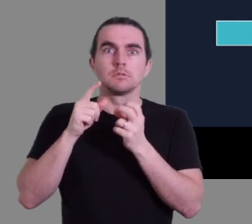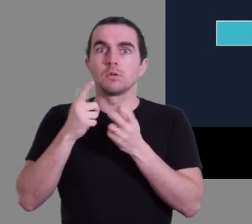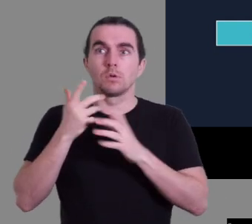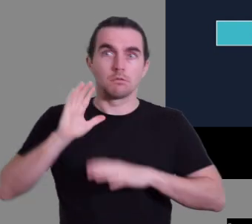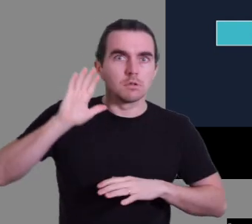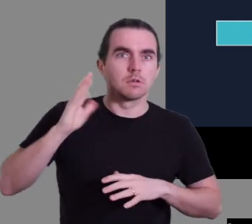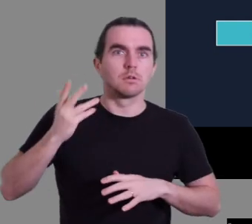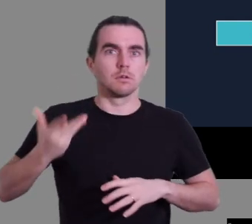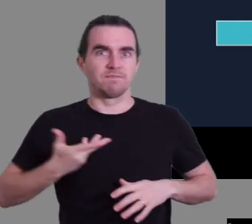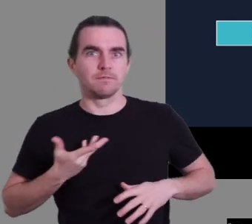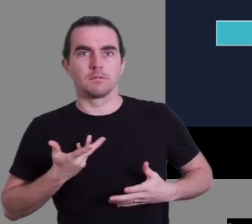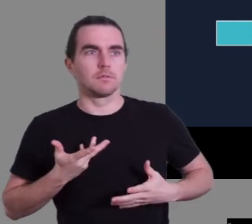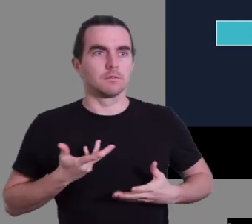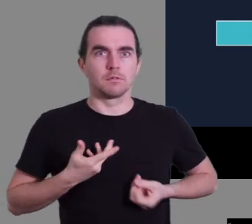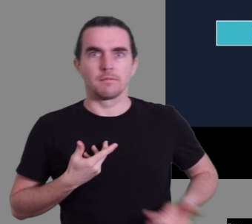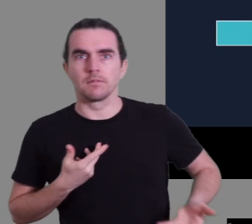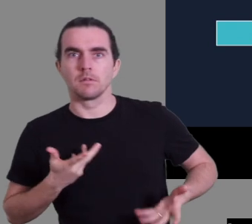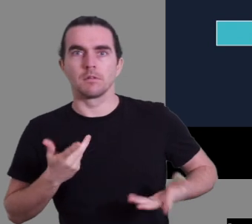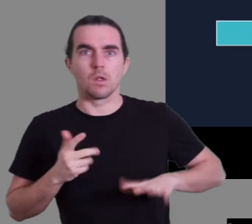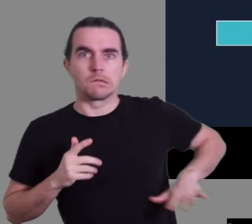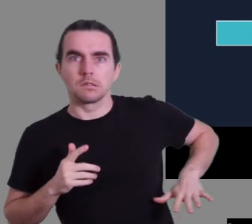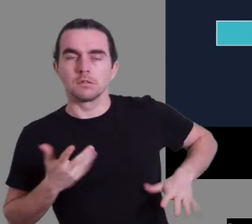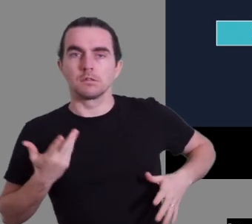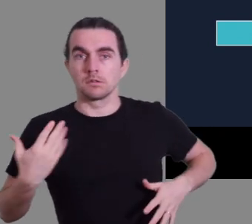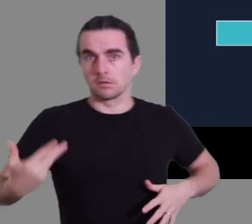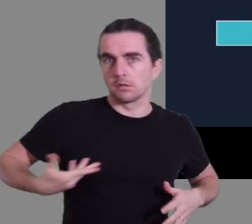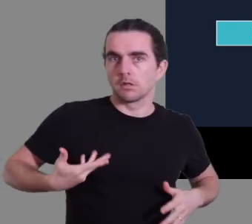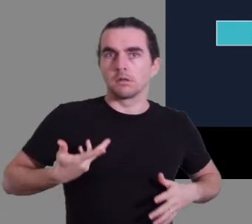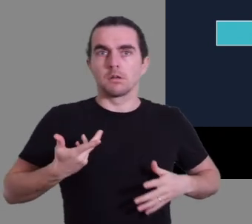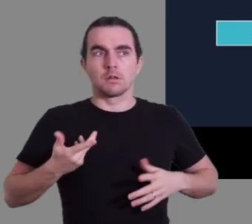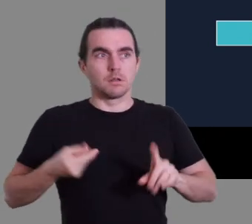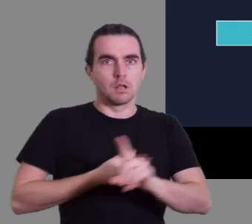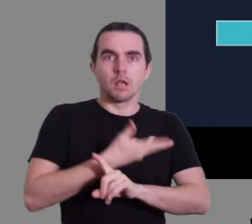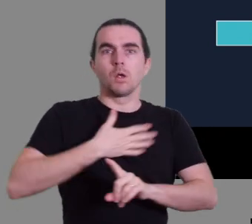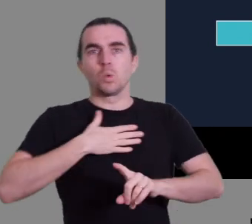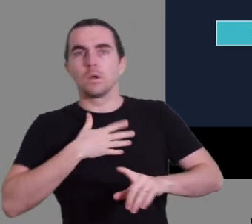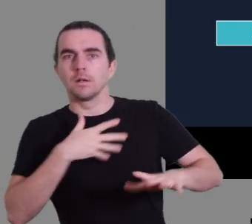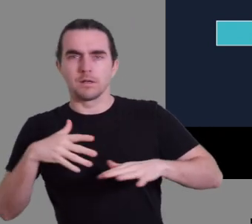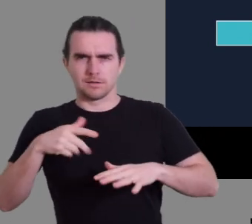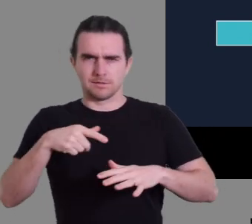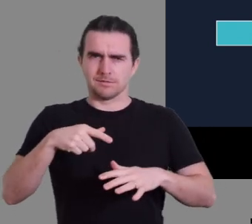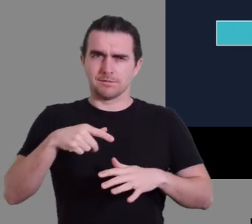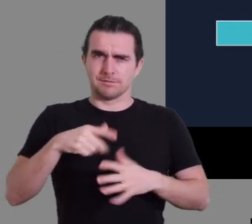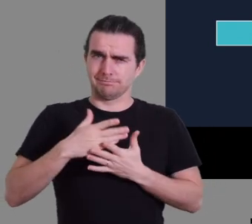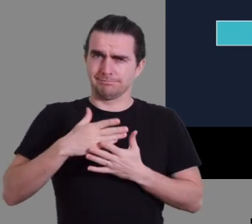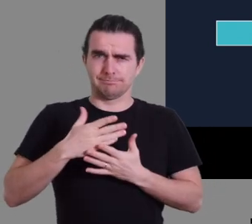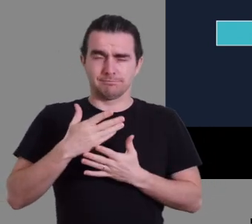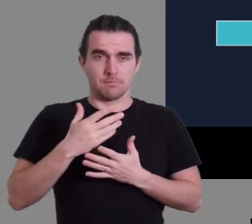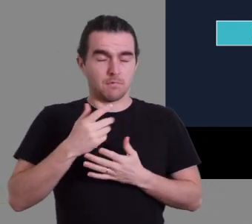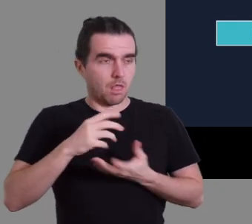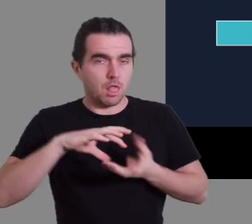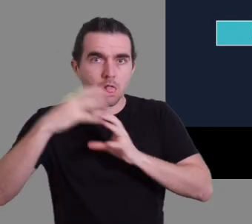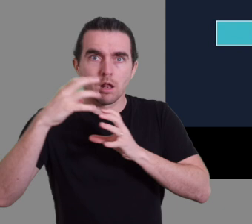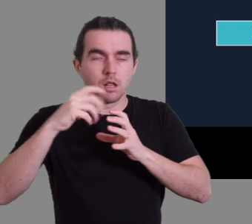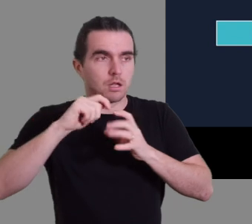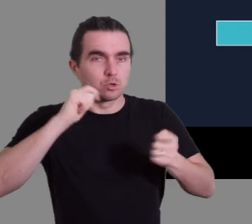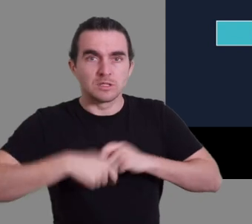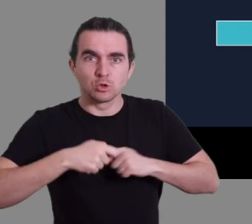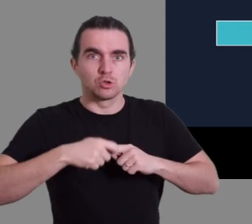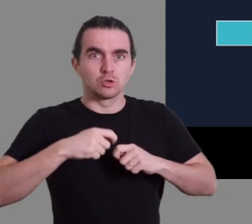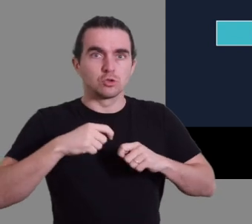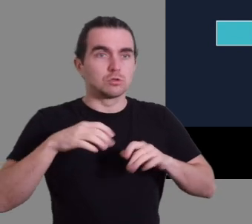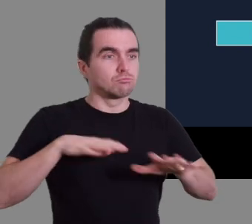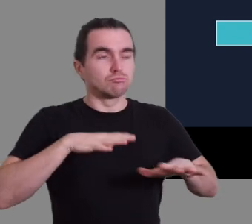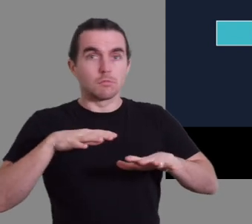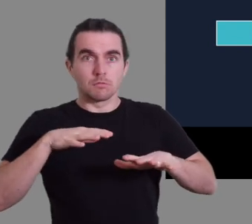signal. It could be just the movement of another player that clears space. And that would be a trigger probably. You